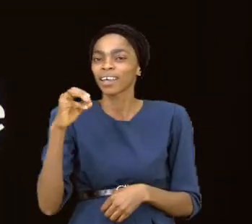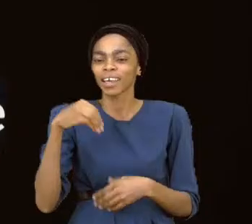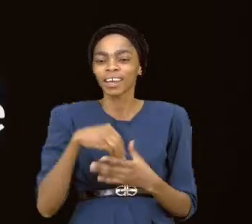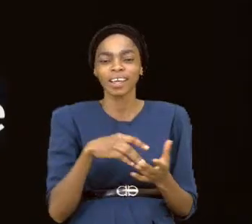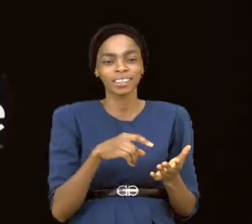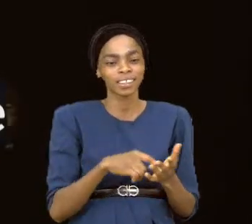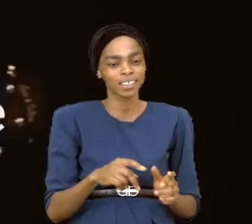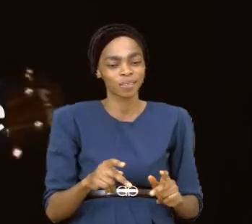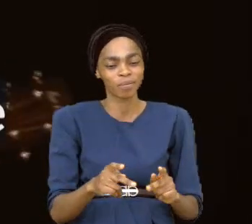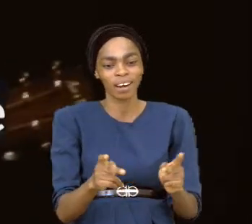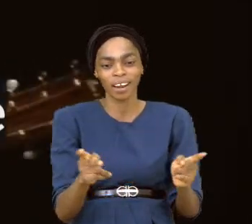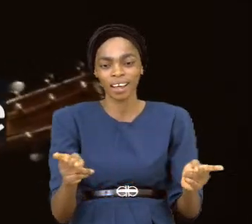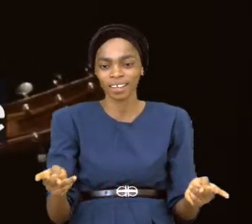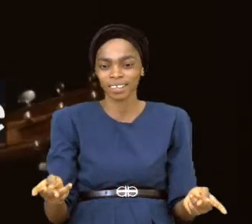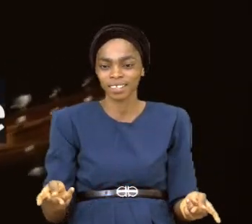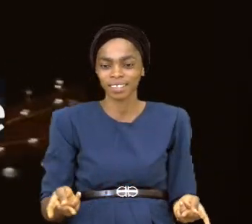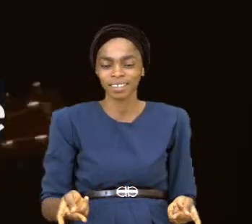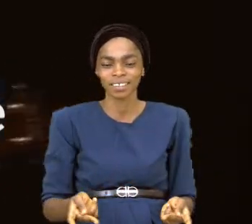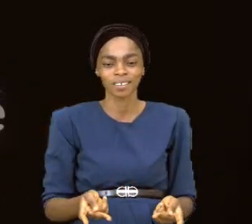working in this